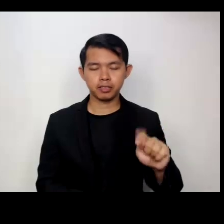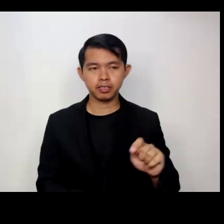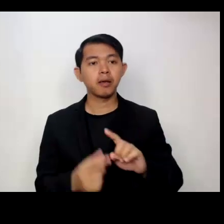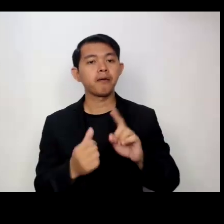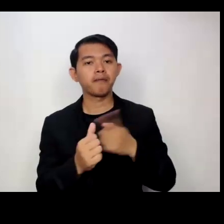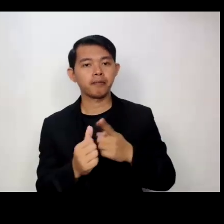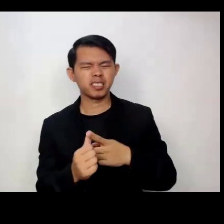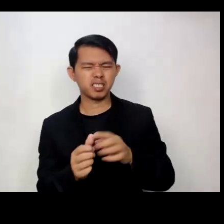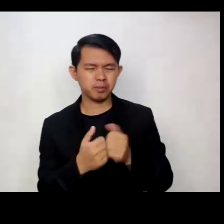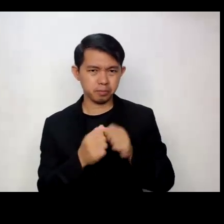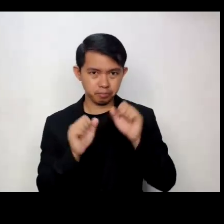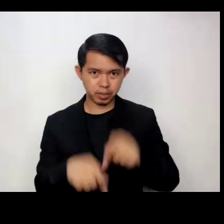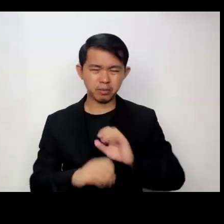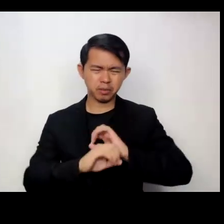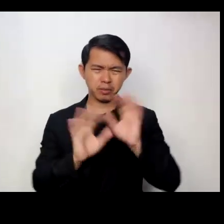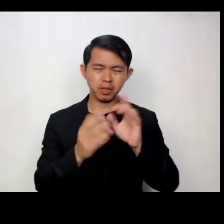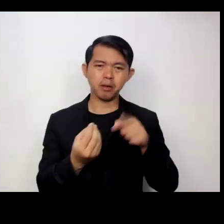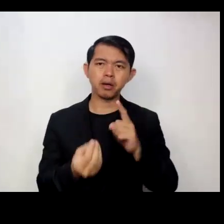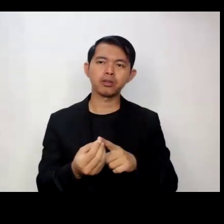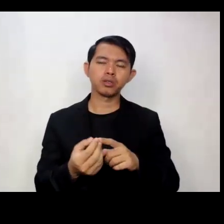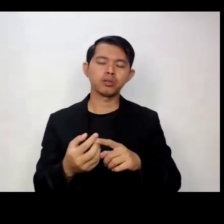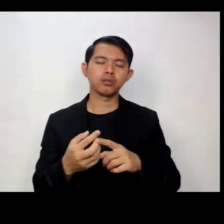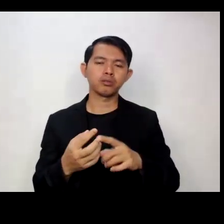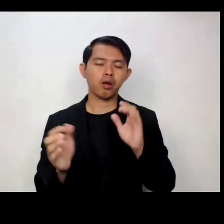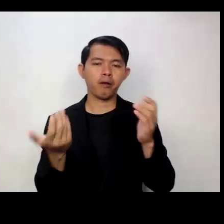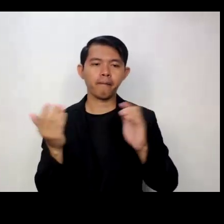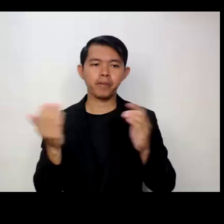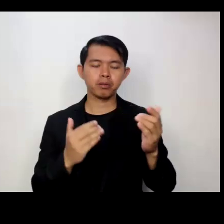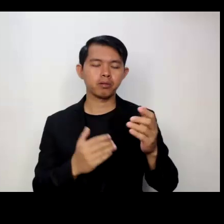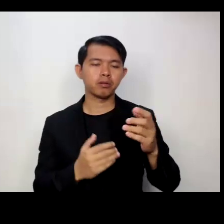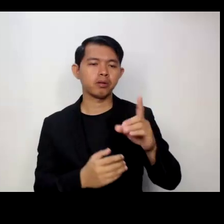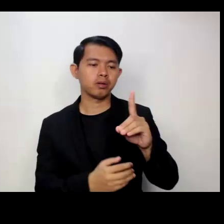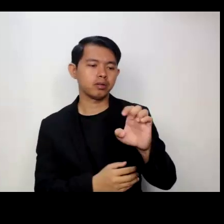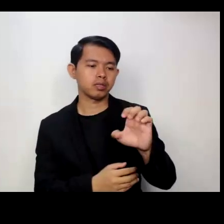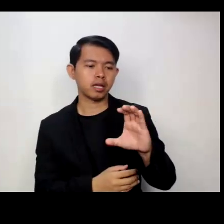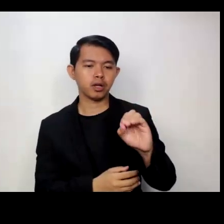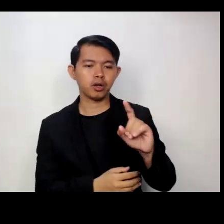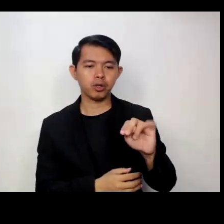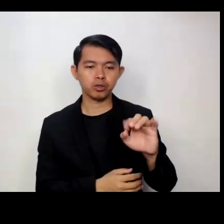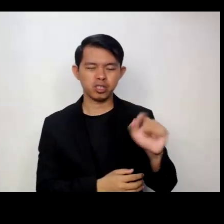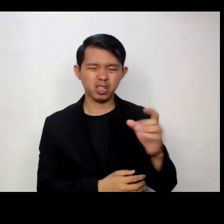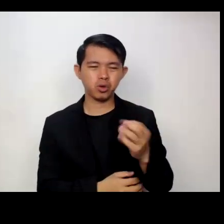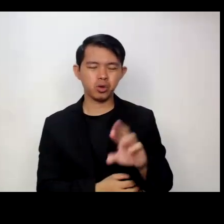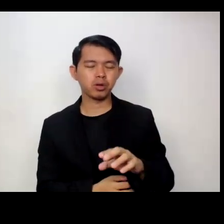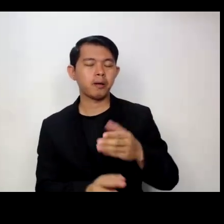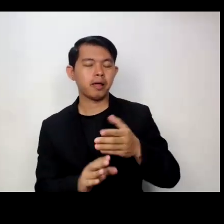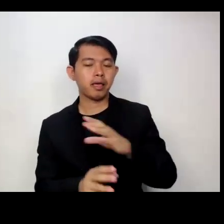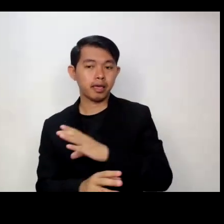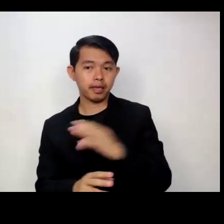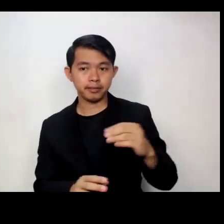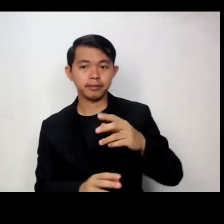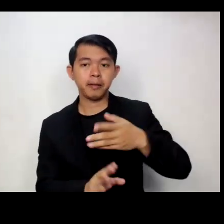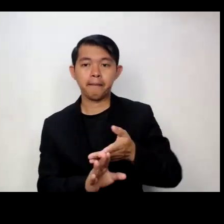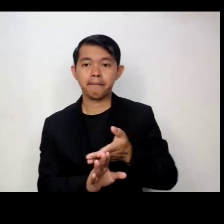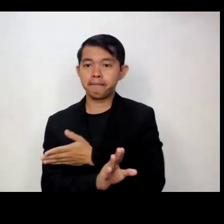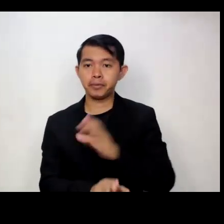and similarities of decolonial and post-colonial? Are there political, particularly identity politics,